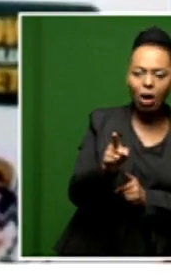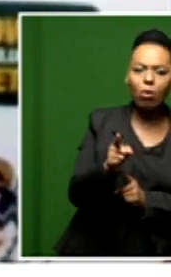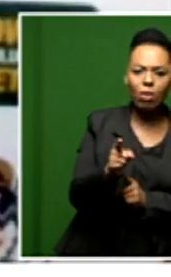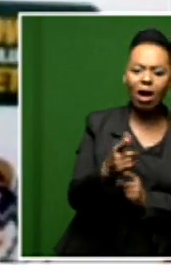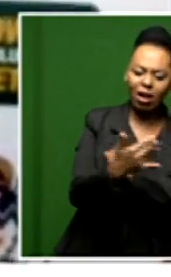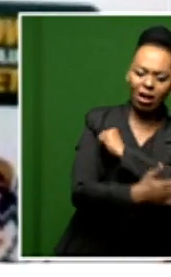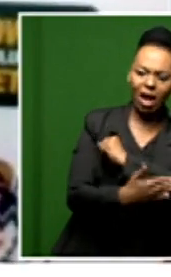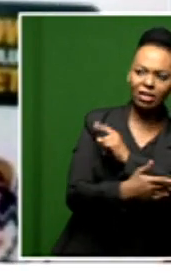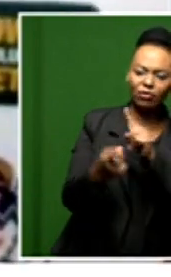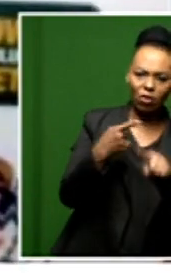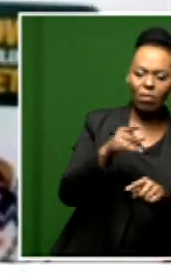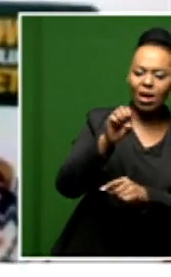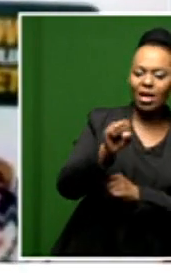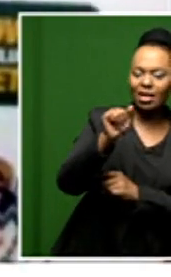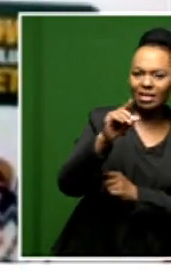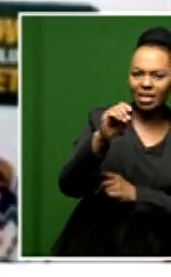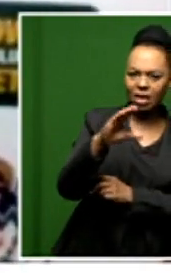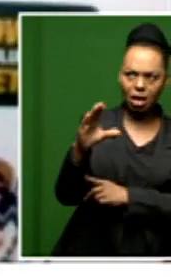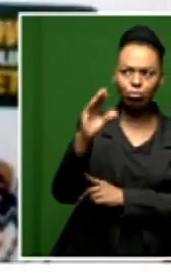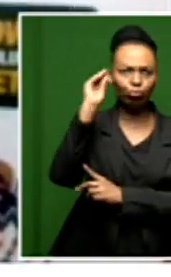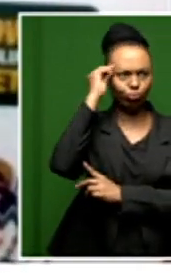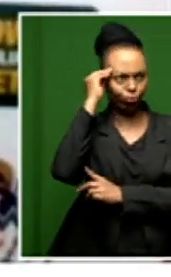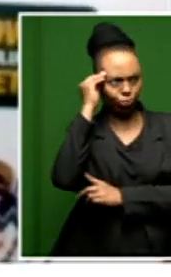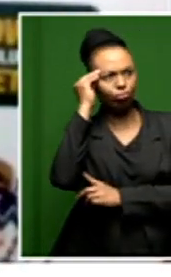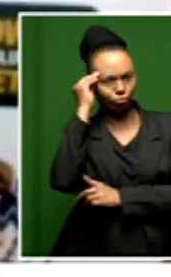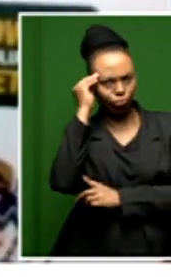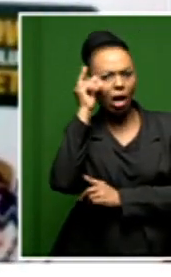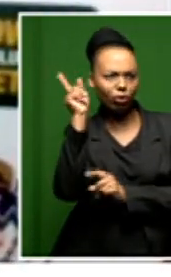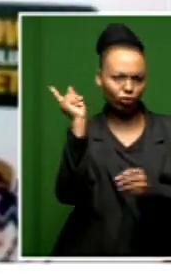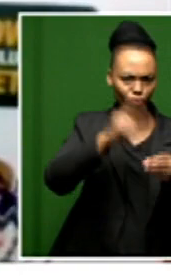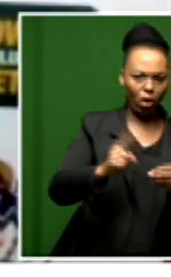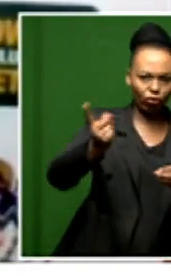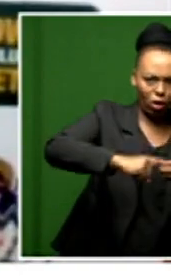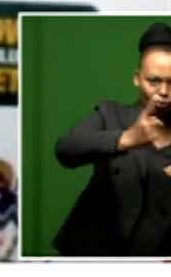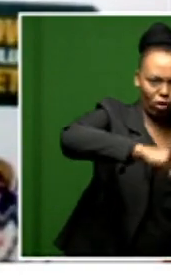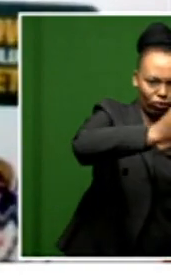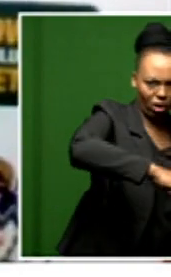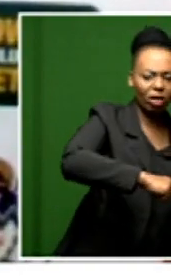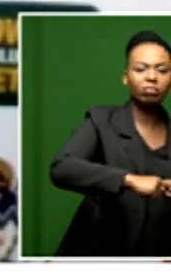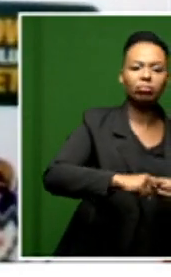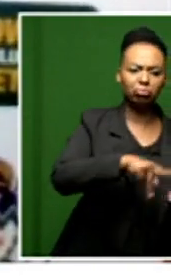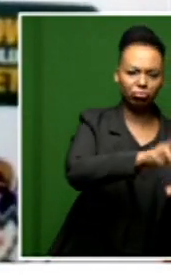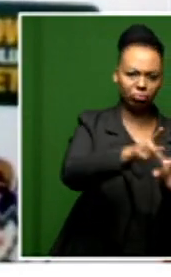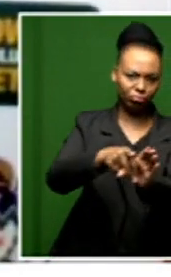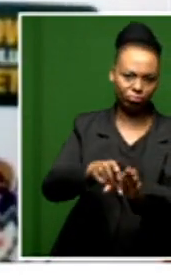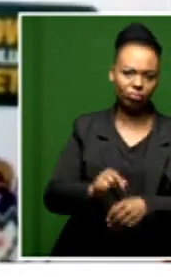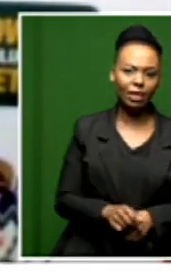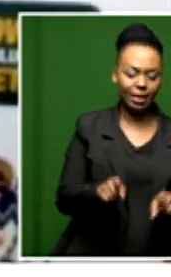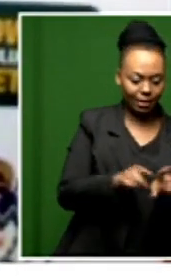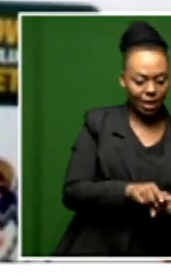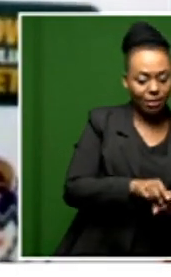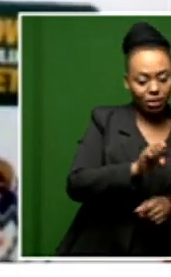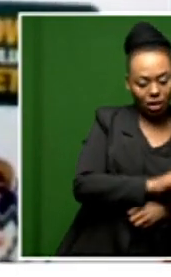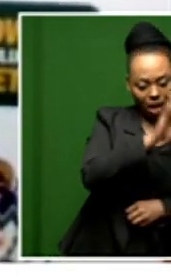to come into the picture. So we will be there as South Africa, but we will be joined by the leadership of